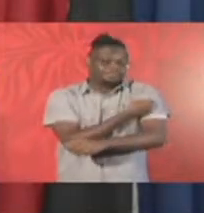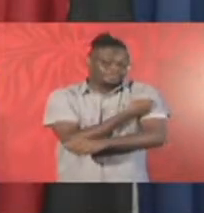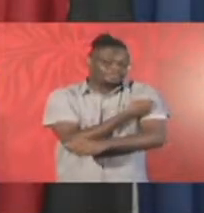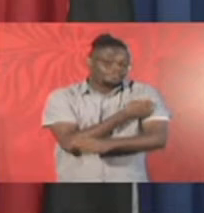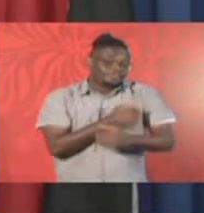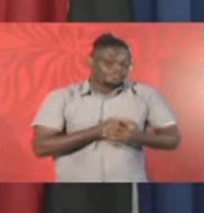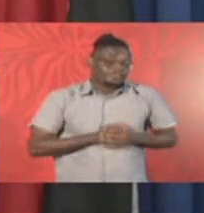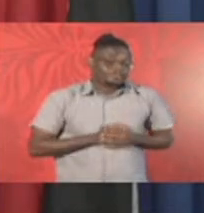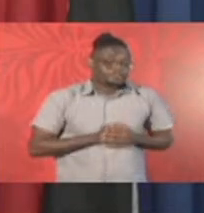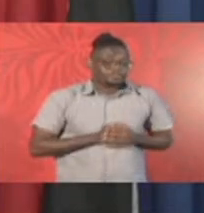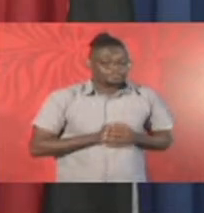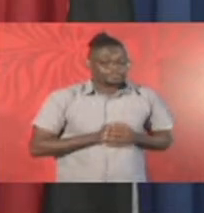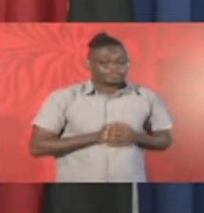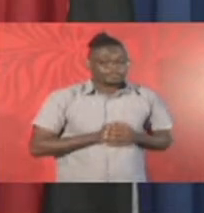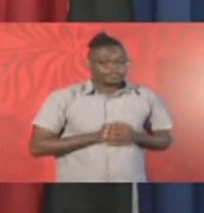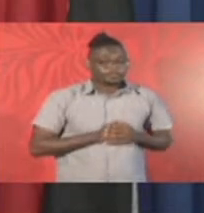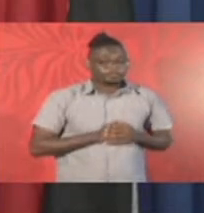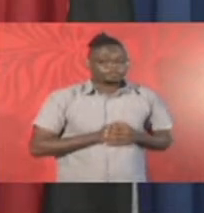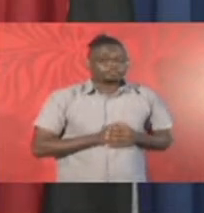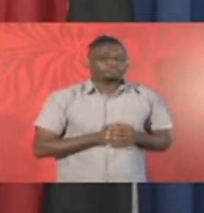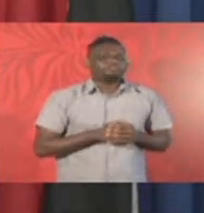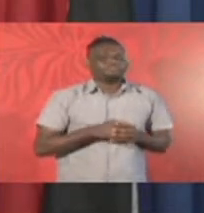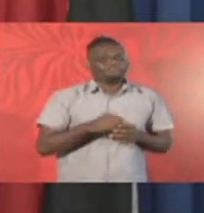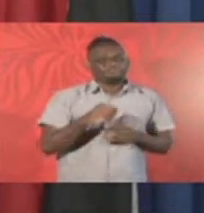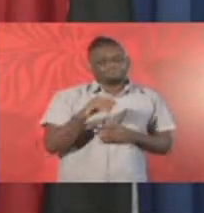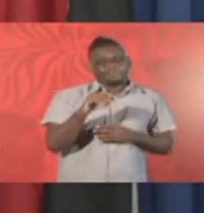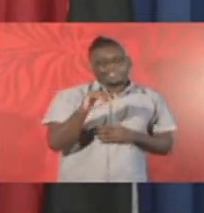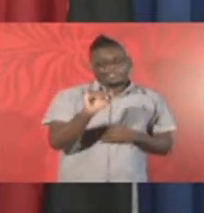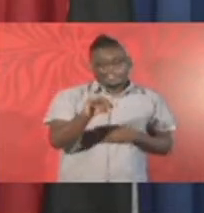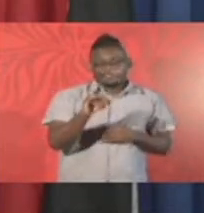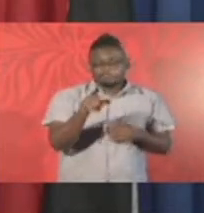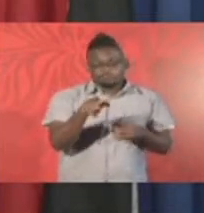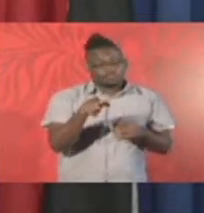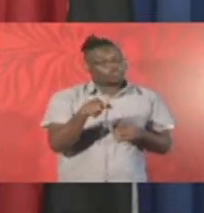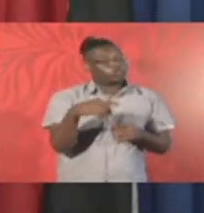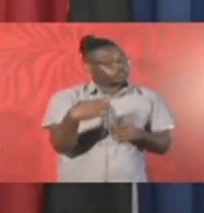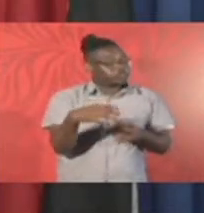That is the long and short of the story.